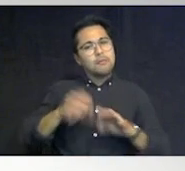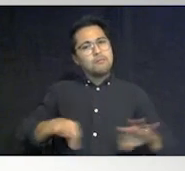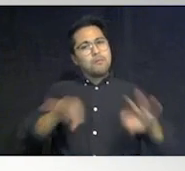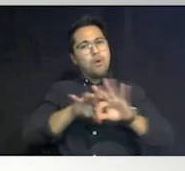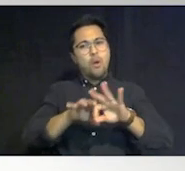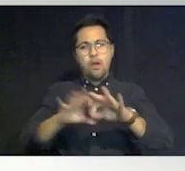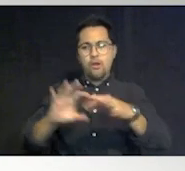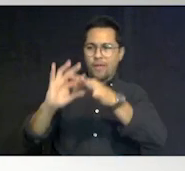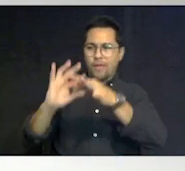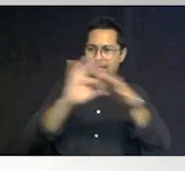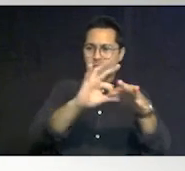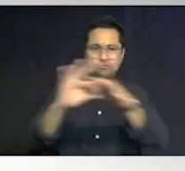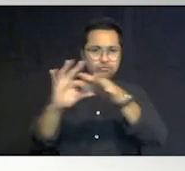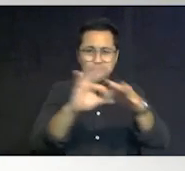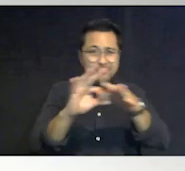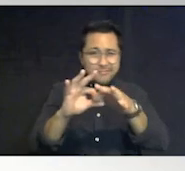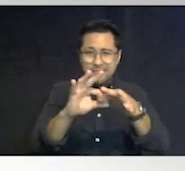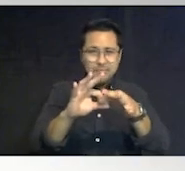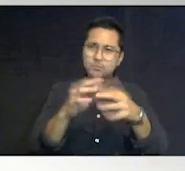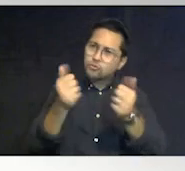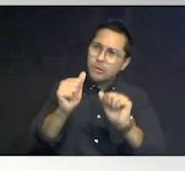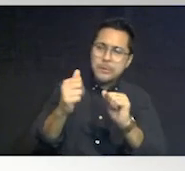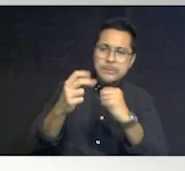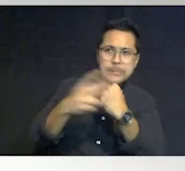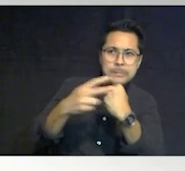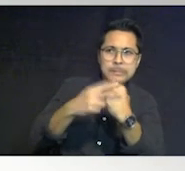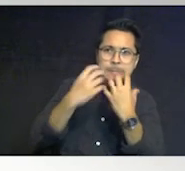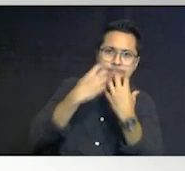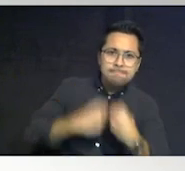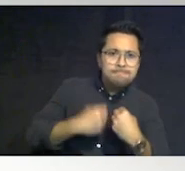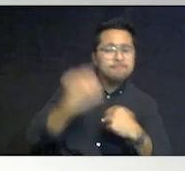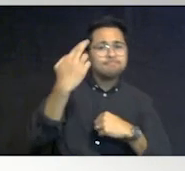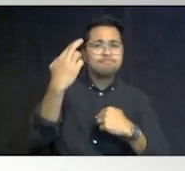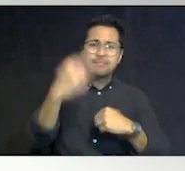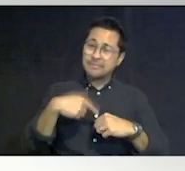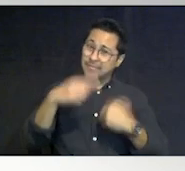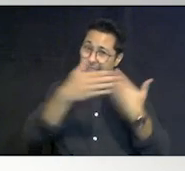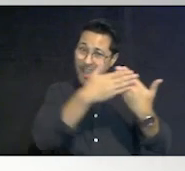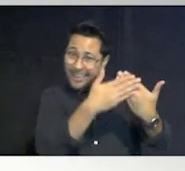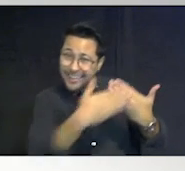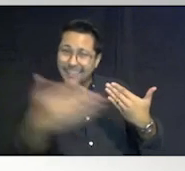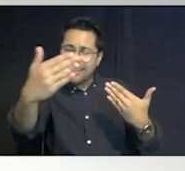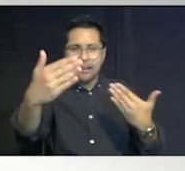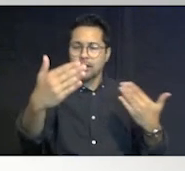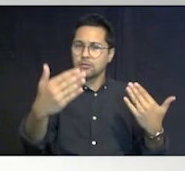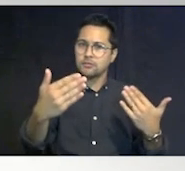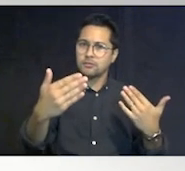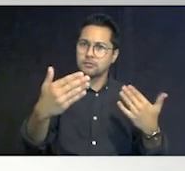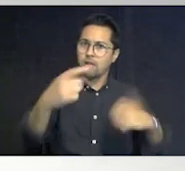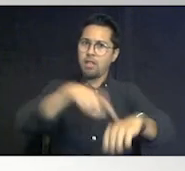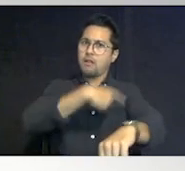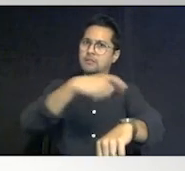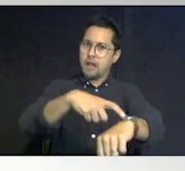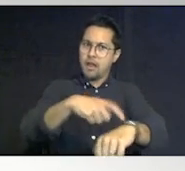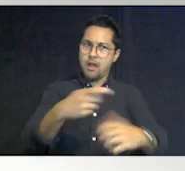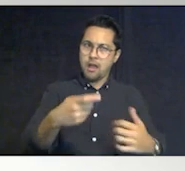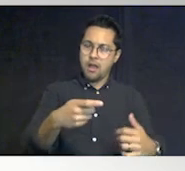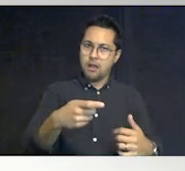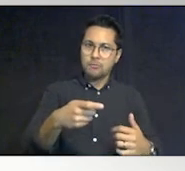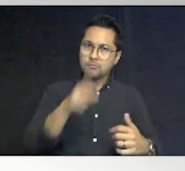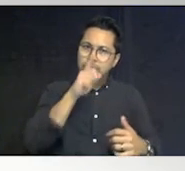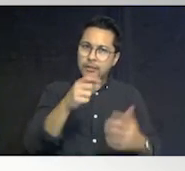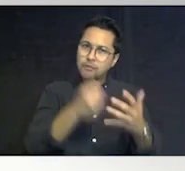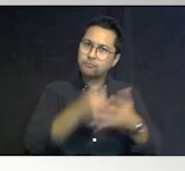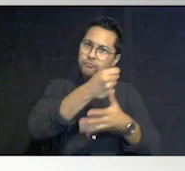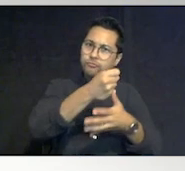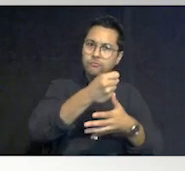relationships because it's a long road and we want to focus on who? Our student. So the last one